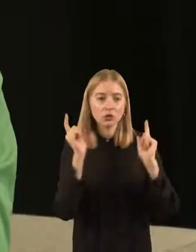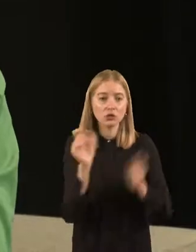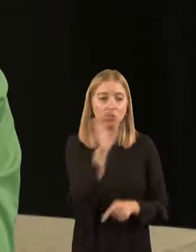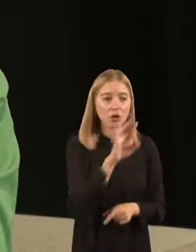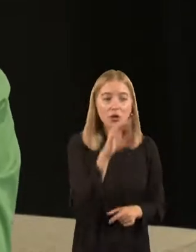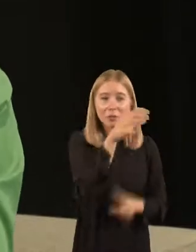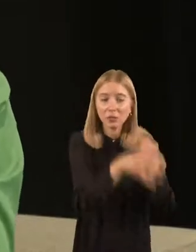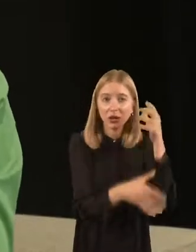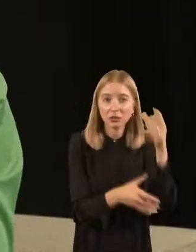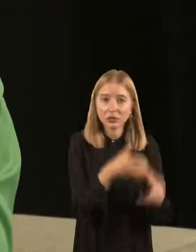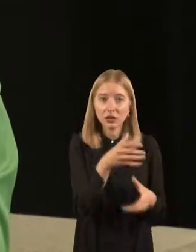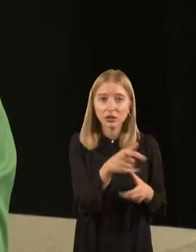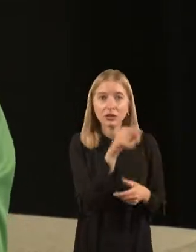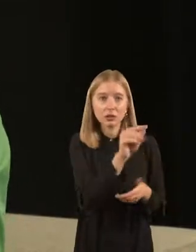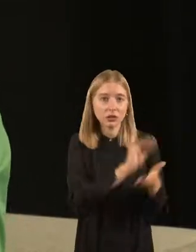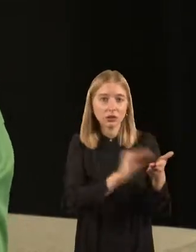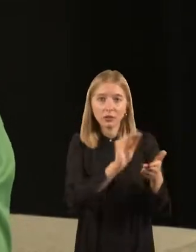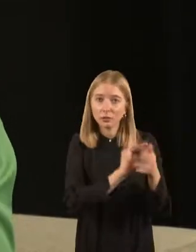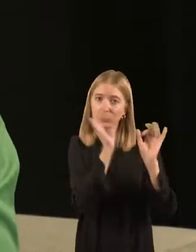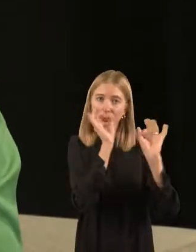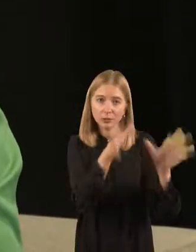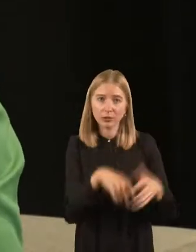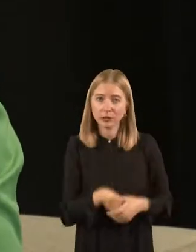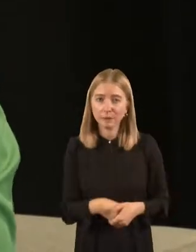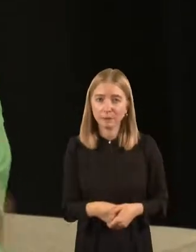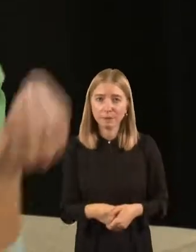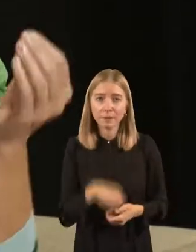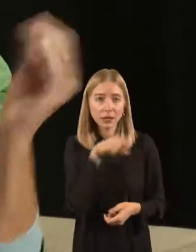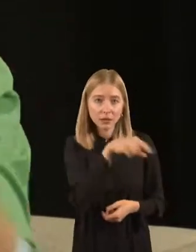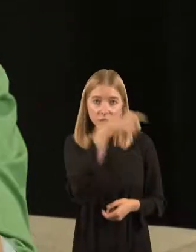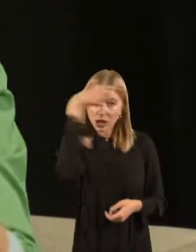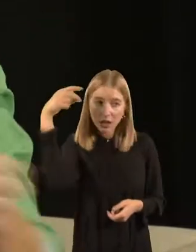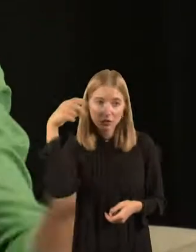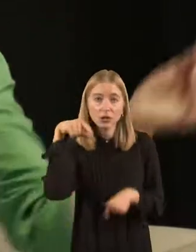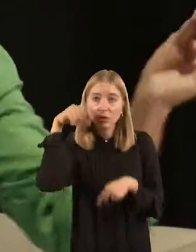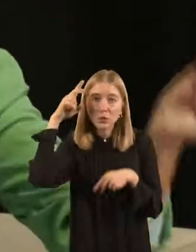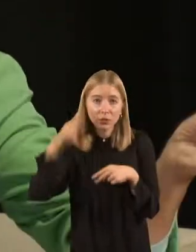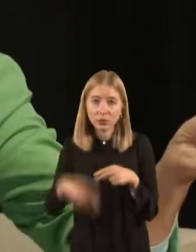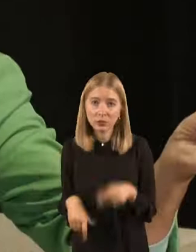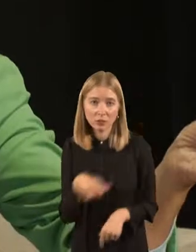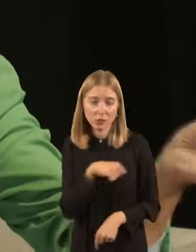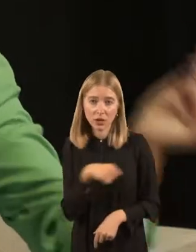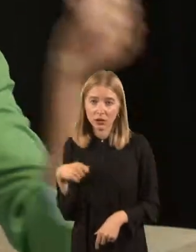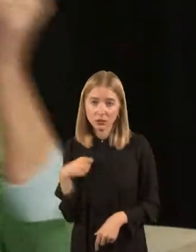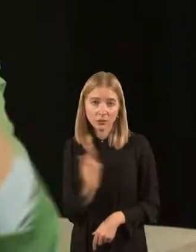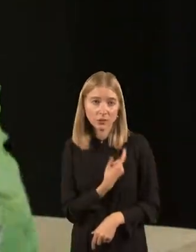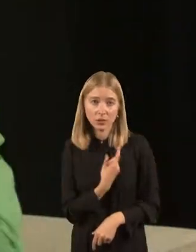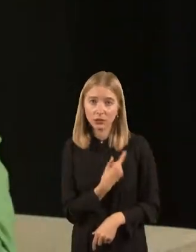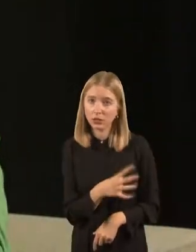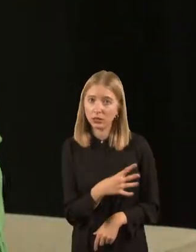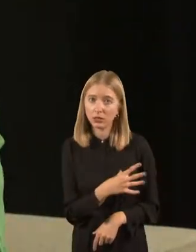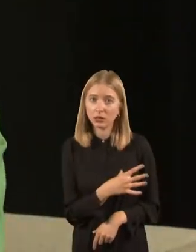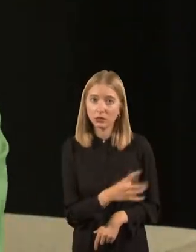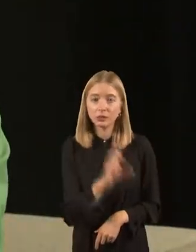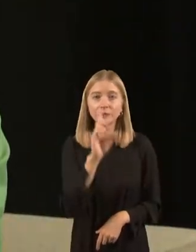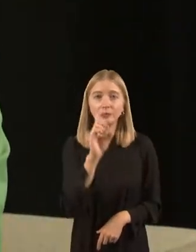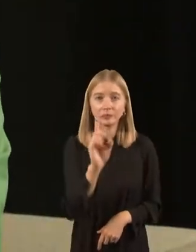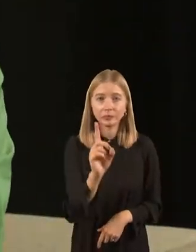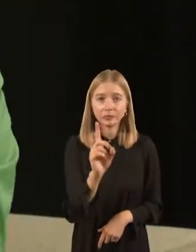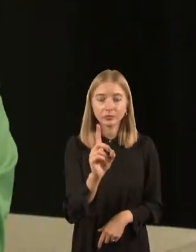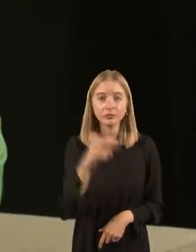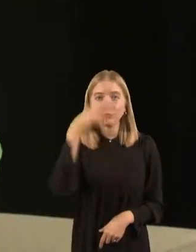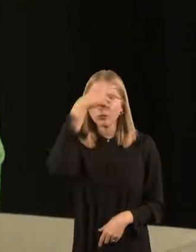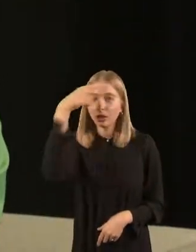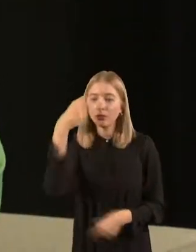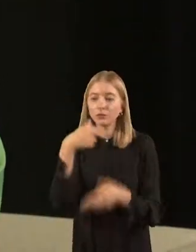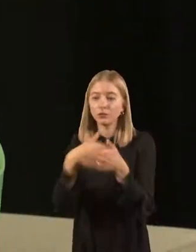well, and here we have to find a right balance between the local and the global. This review does not speak about the